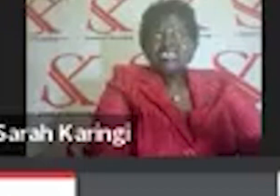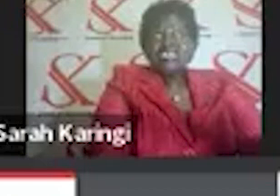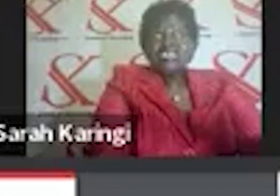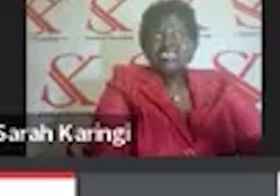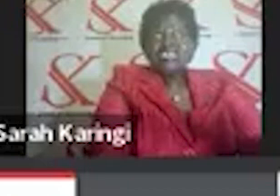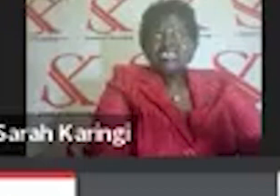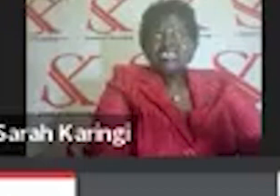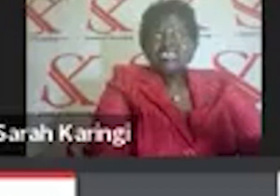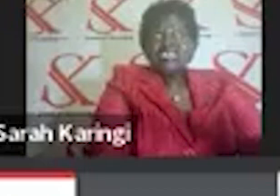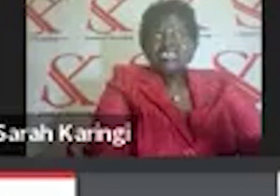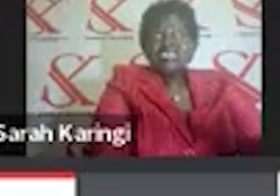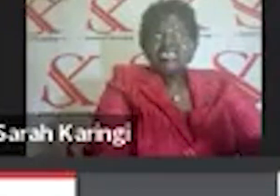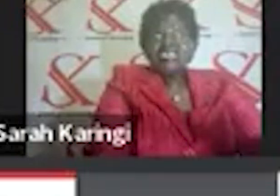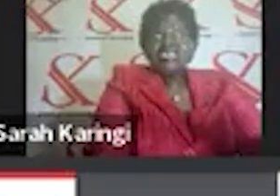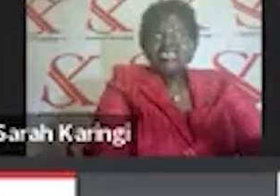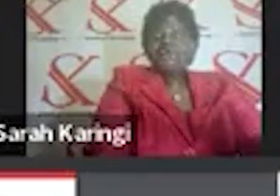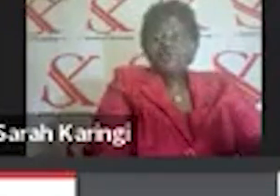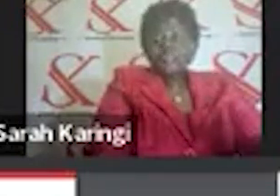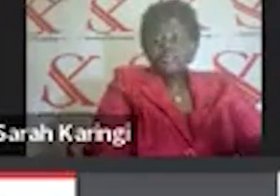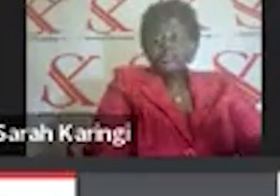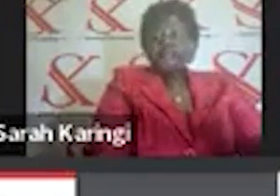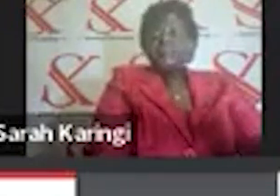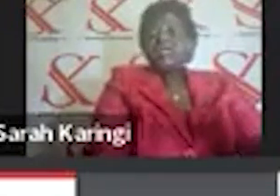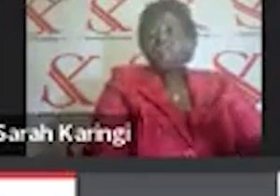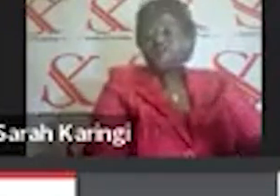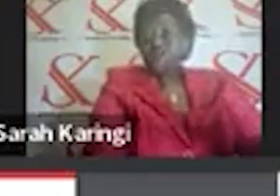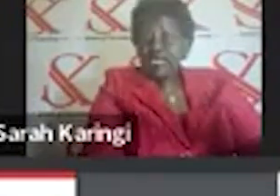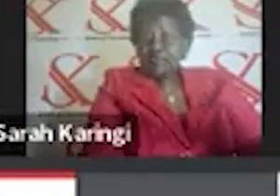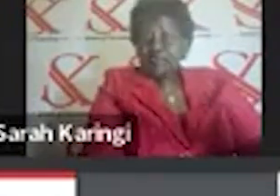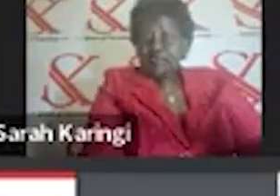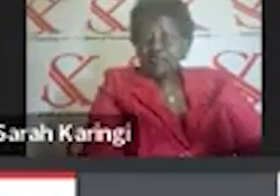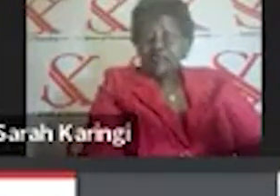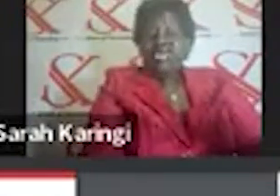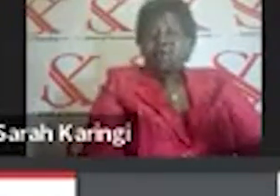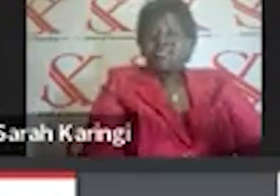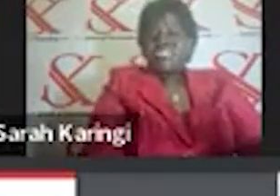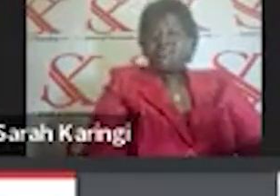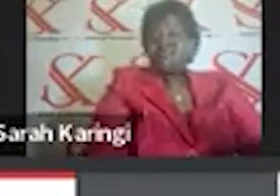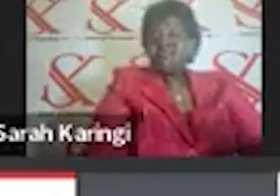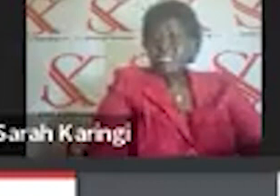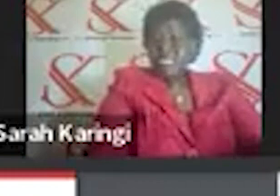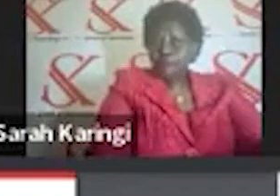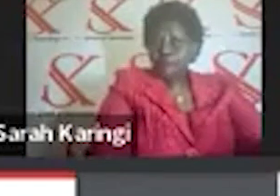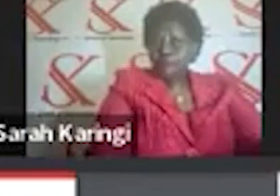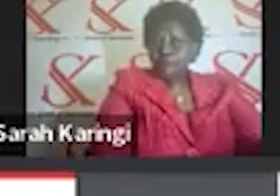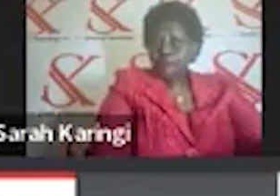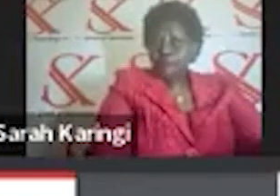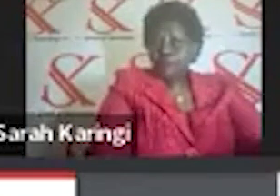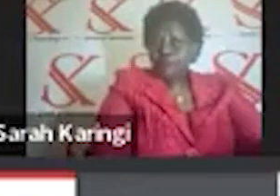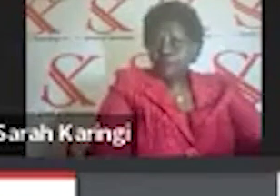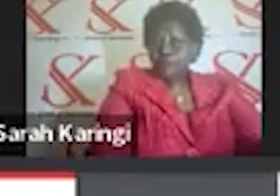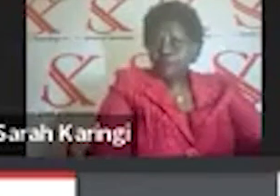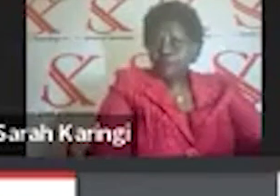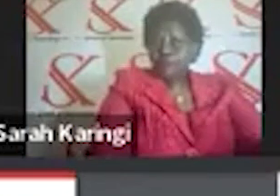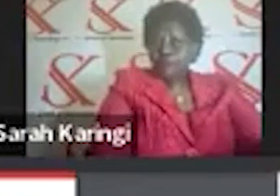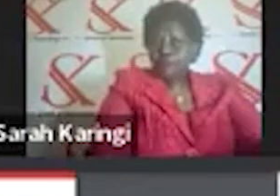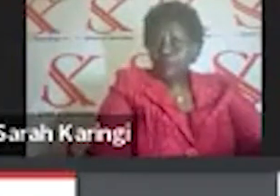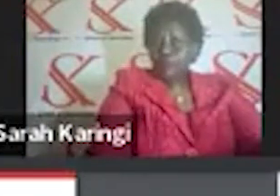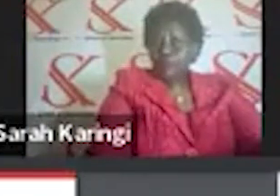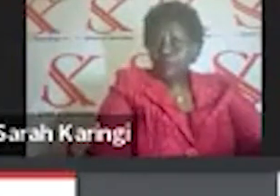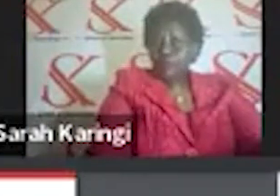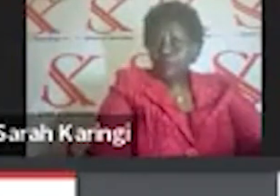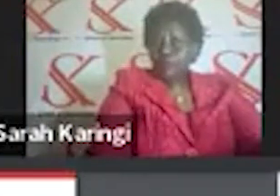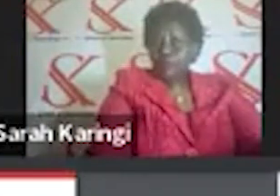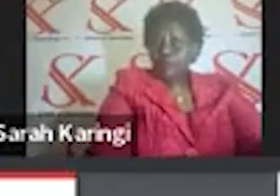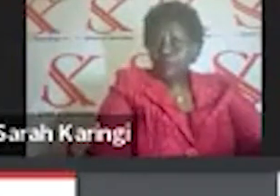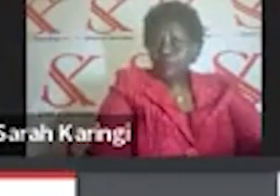I'll come and encourage you and tell you, you know what? You don't have to fear. I'm here to give you the support. If it's something